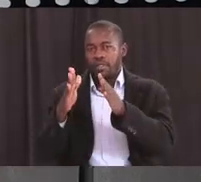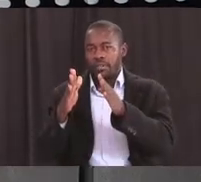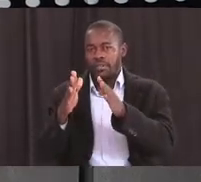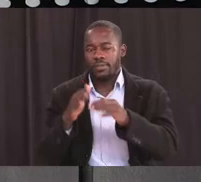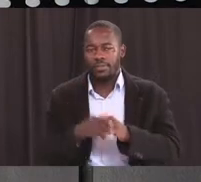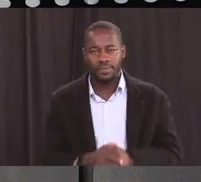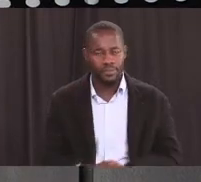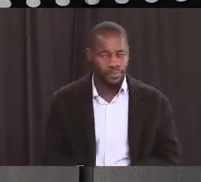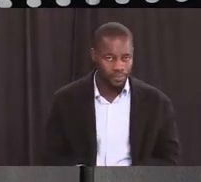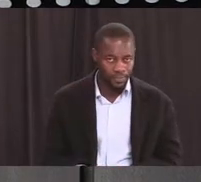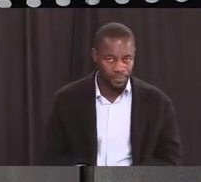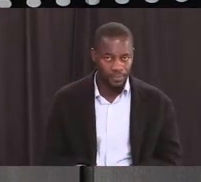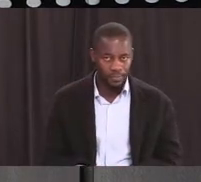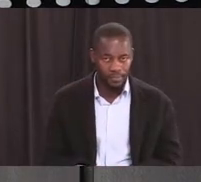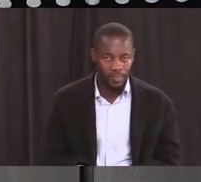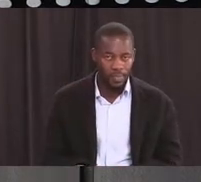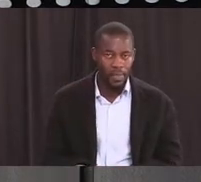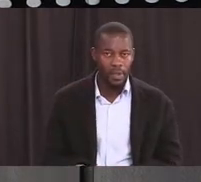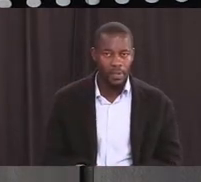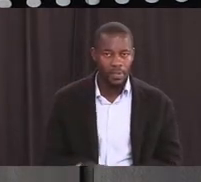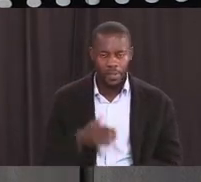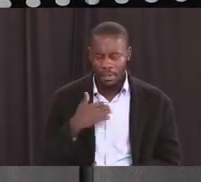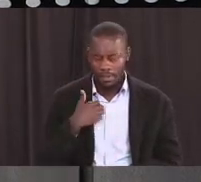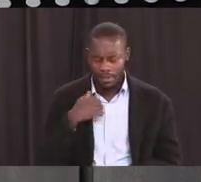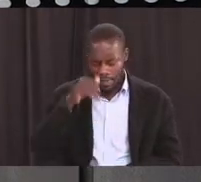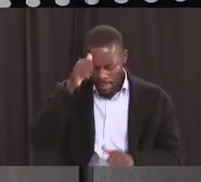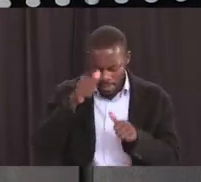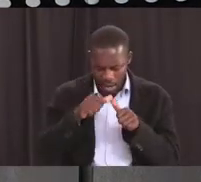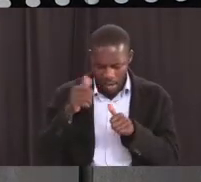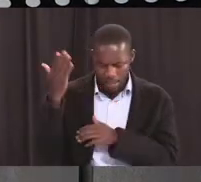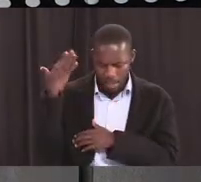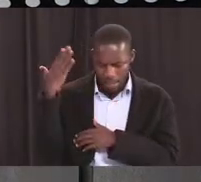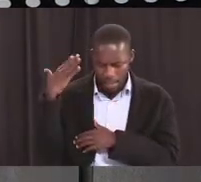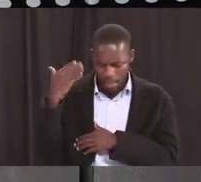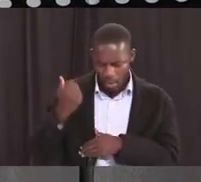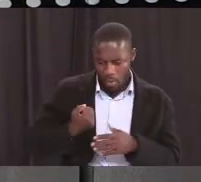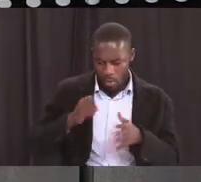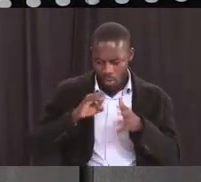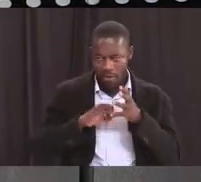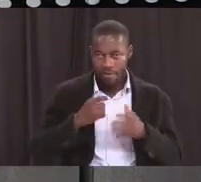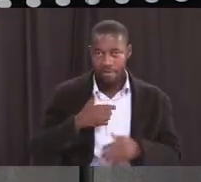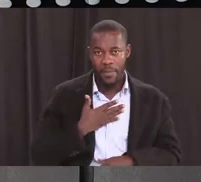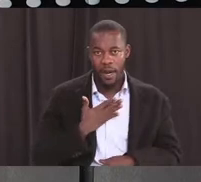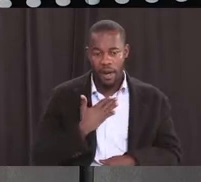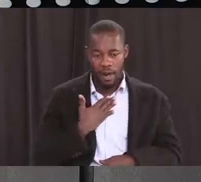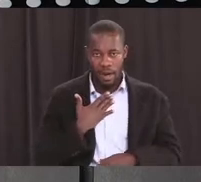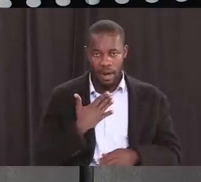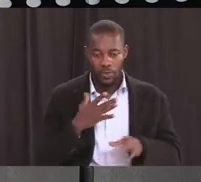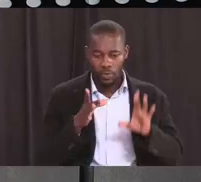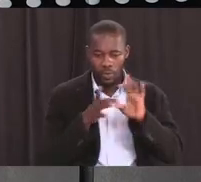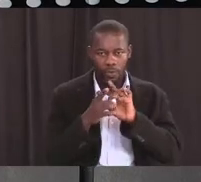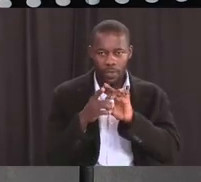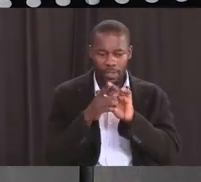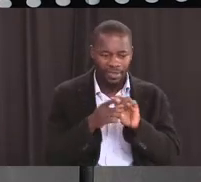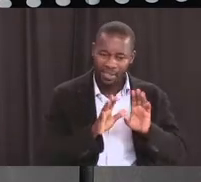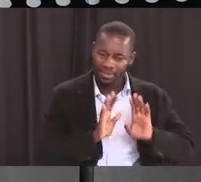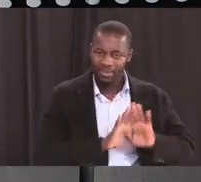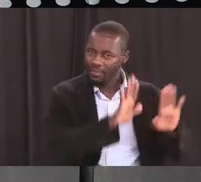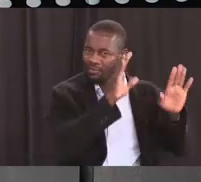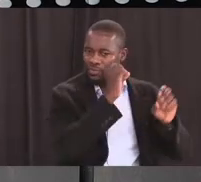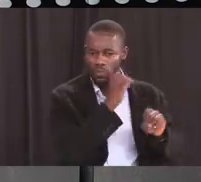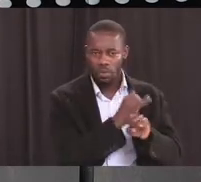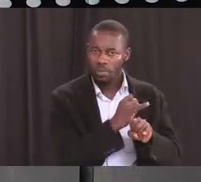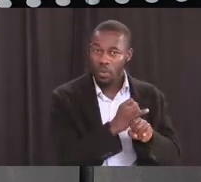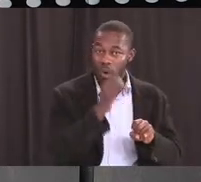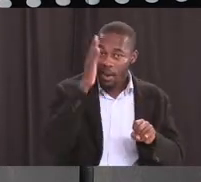when Megan and I resigned our jobs to go into full-time ministry. We were excited,